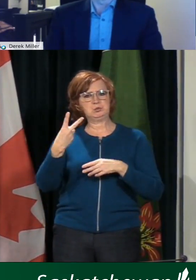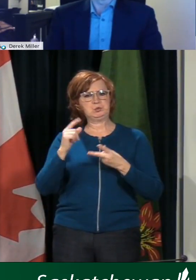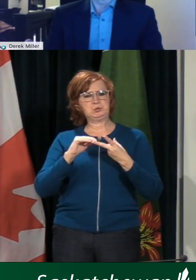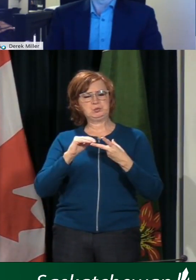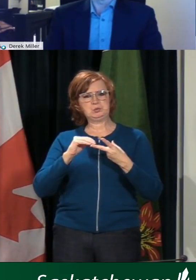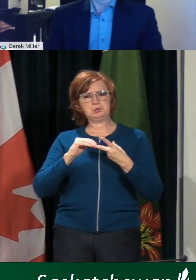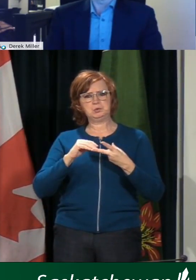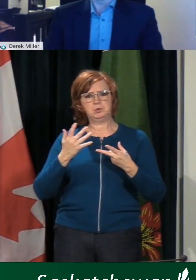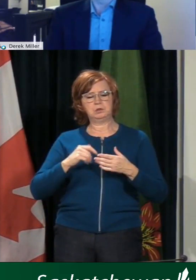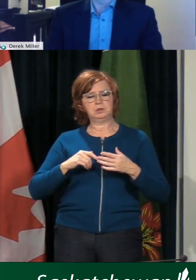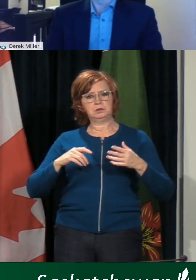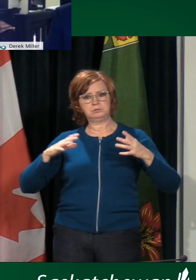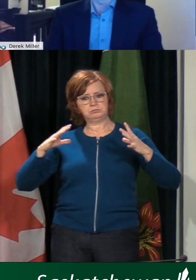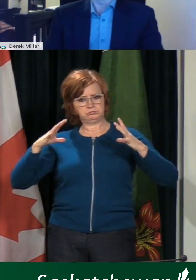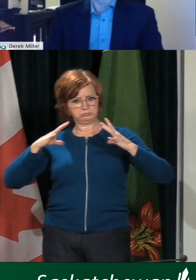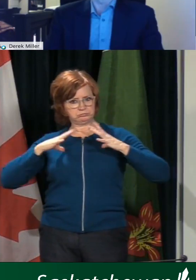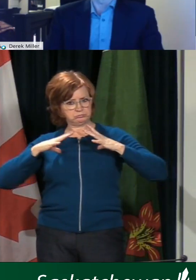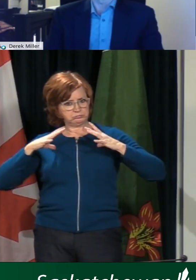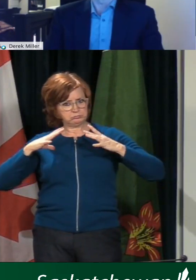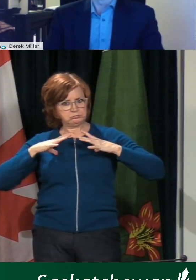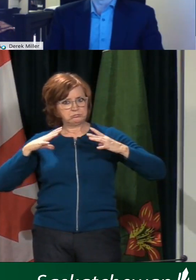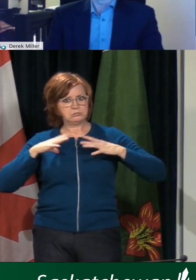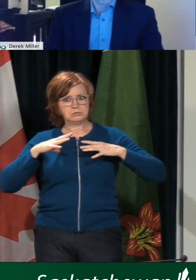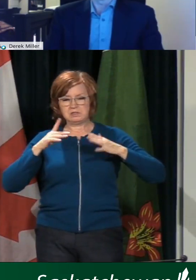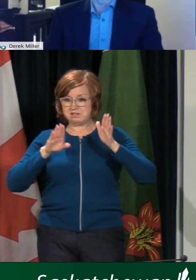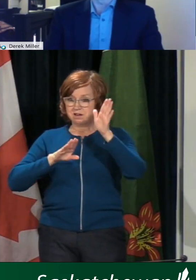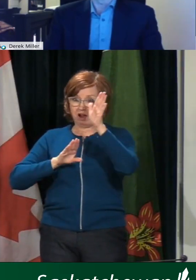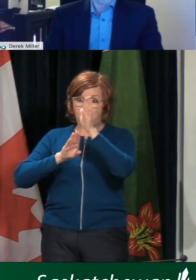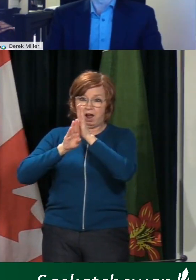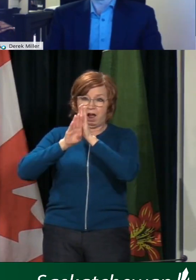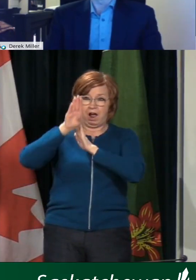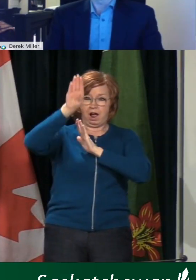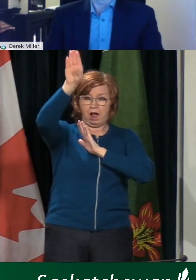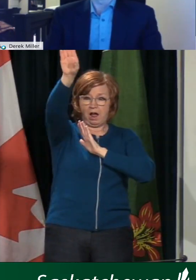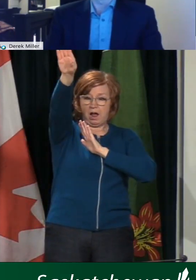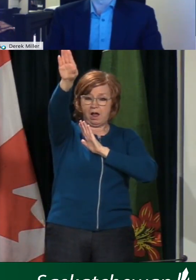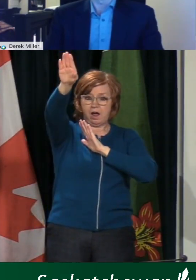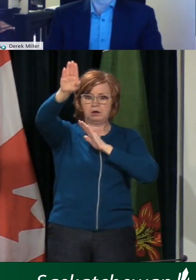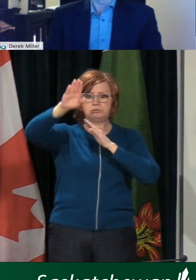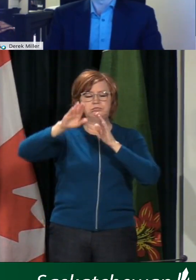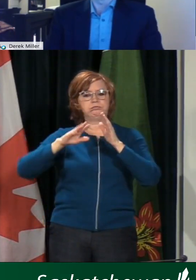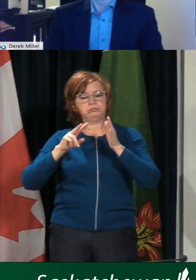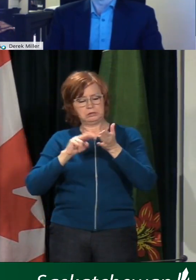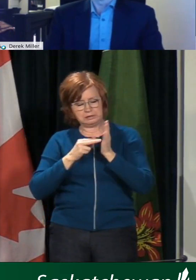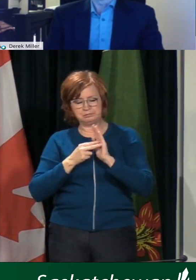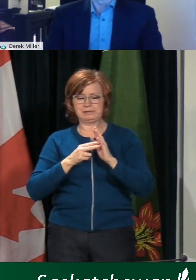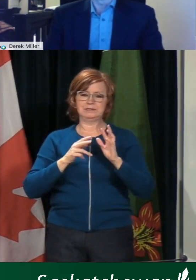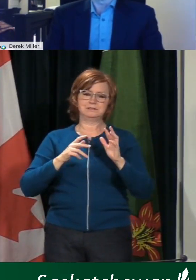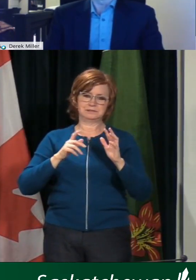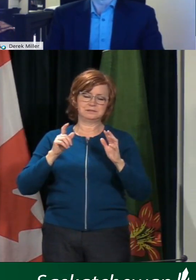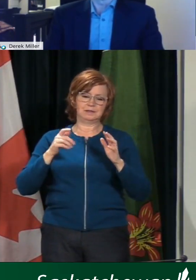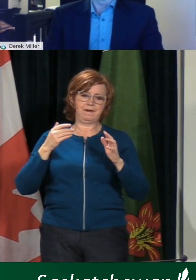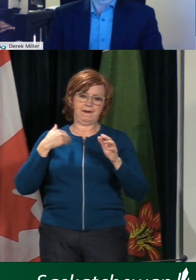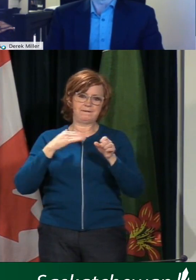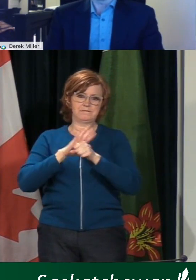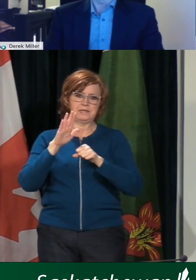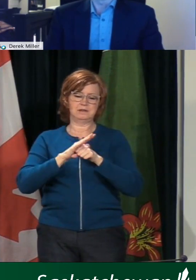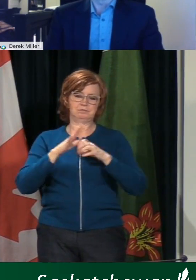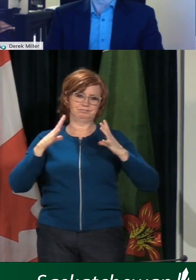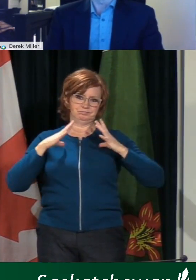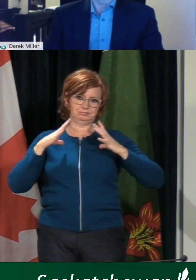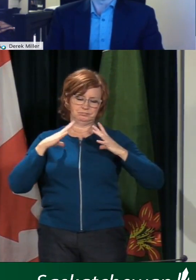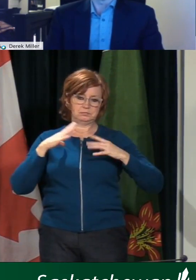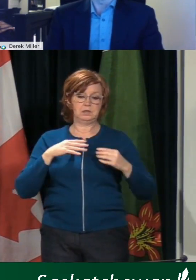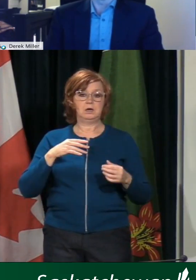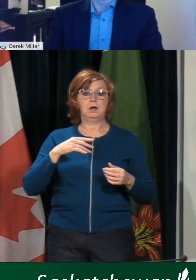a contingency capacity that we would plan for and be able to expand services as needed. For example, in Saskatoon,